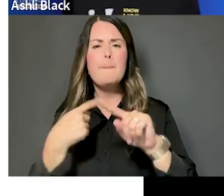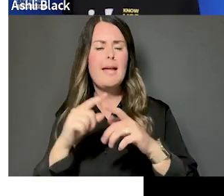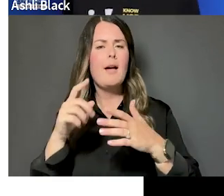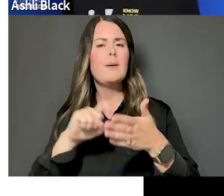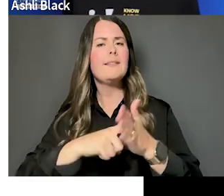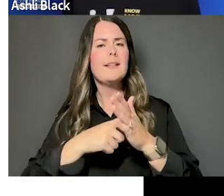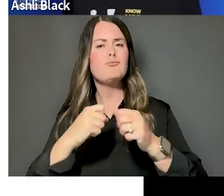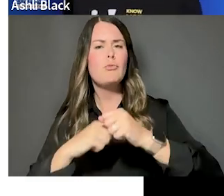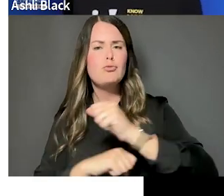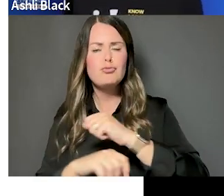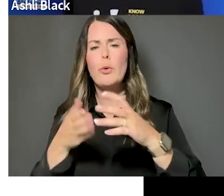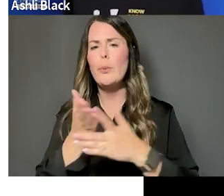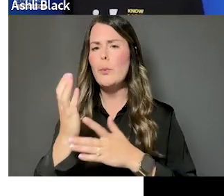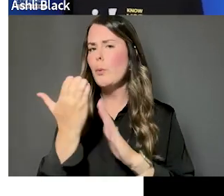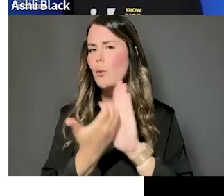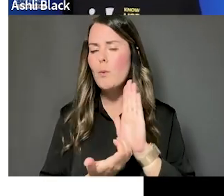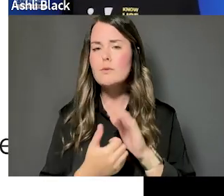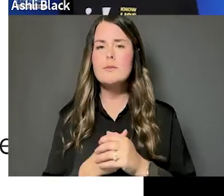some key structures in the course.